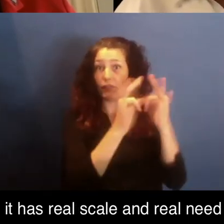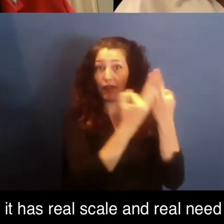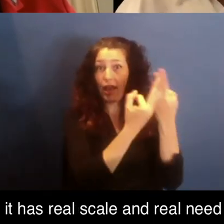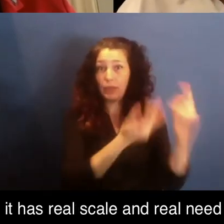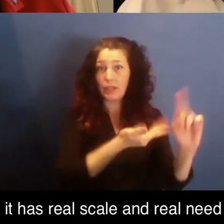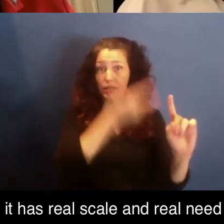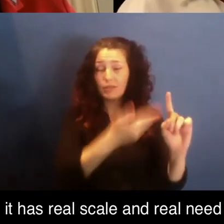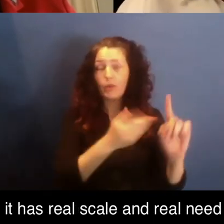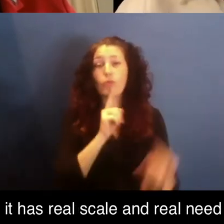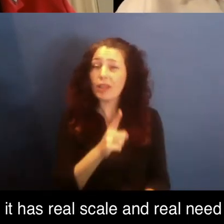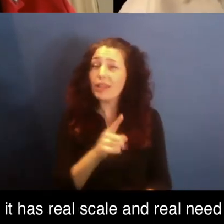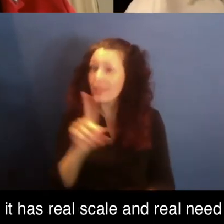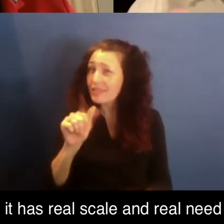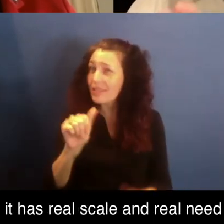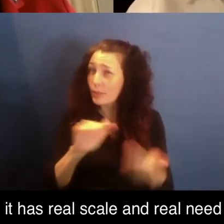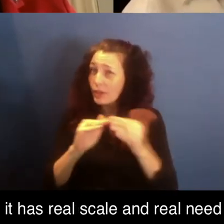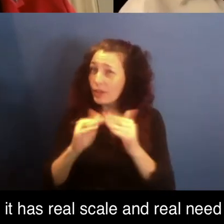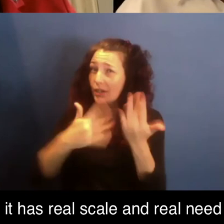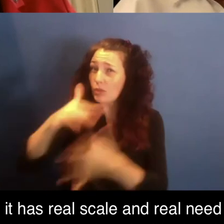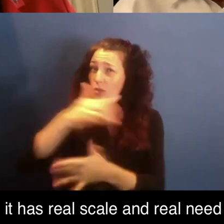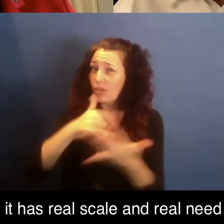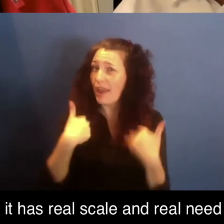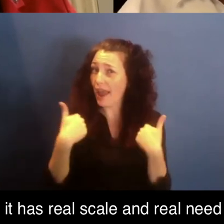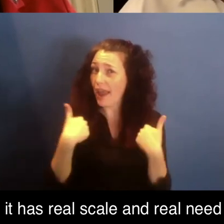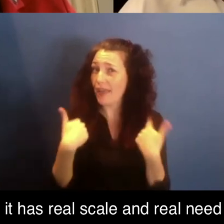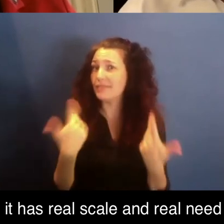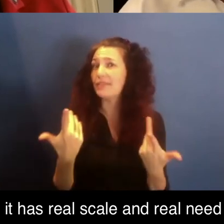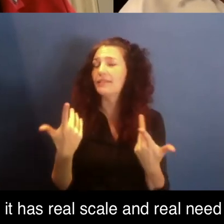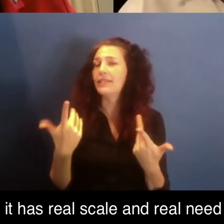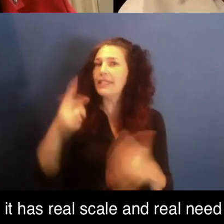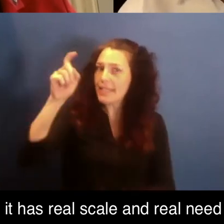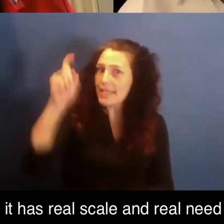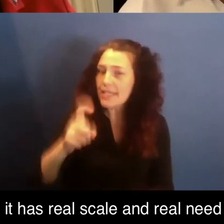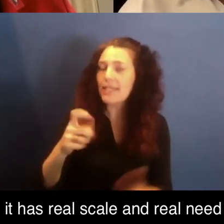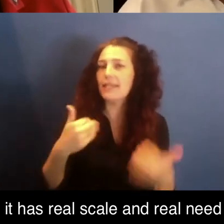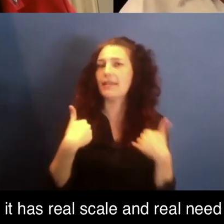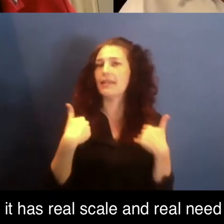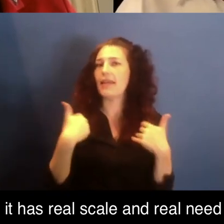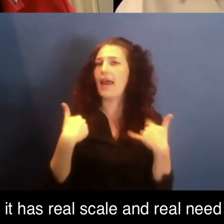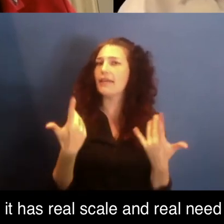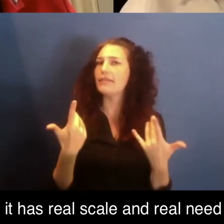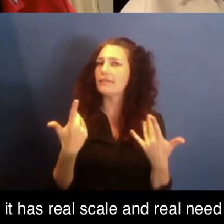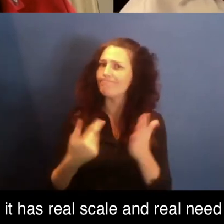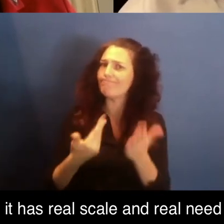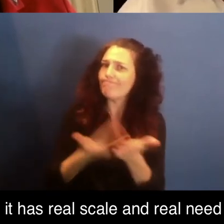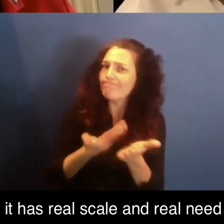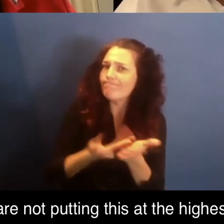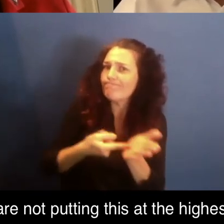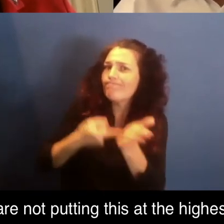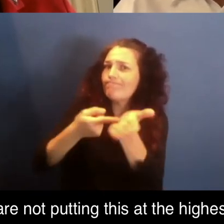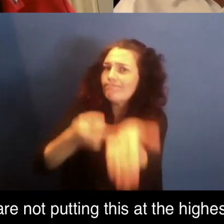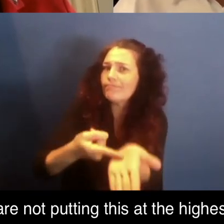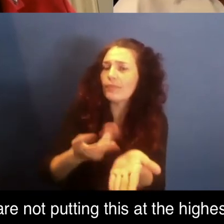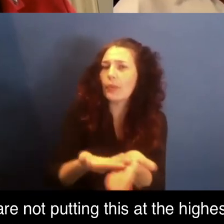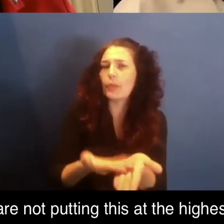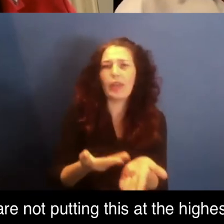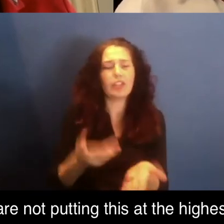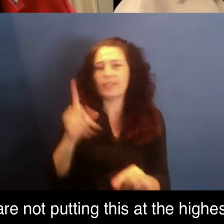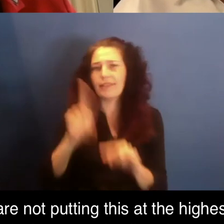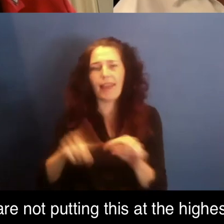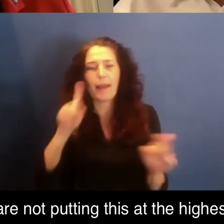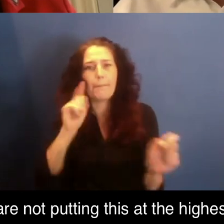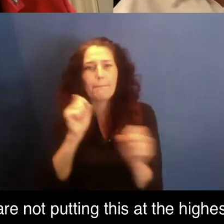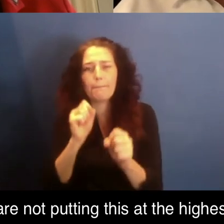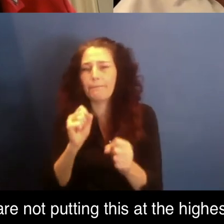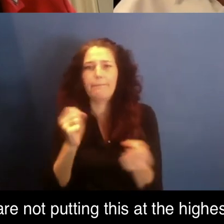has real scale and real need, um, and it is just unimaginable that they are not putting